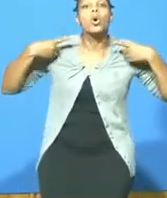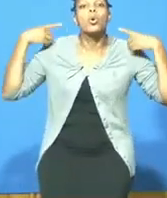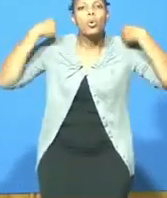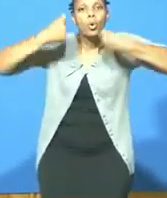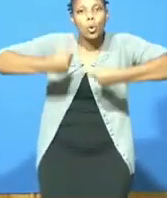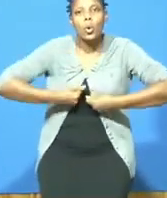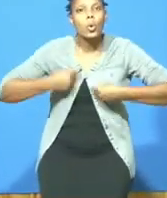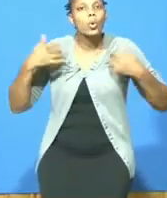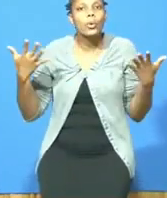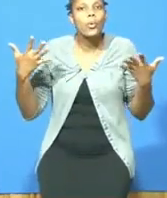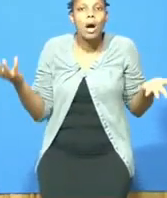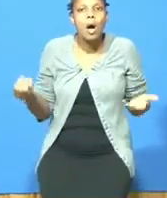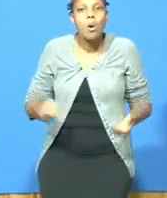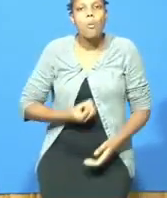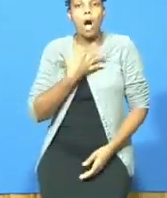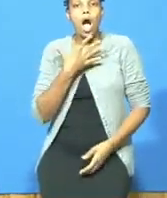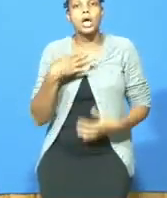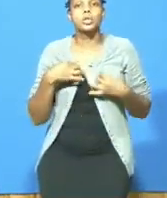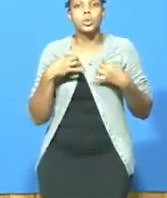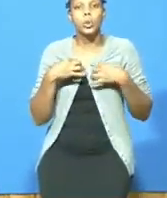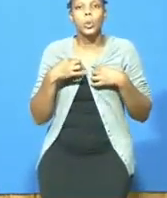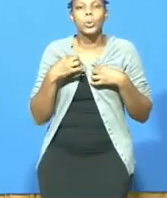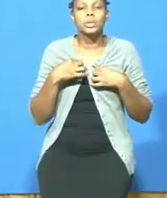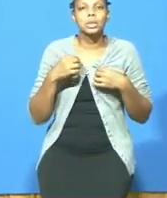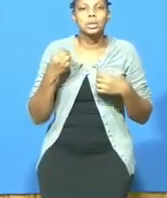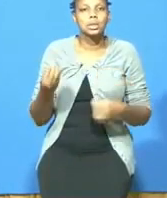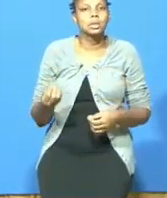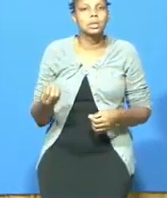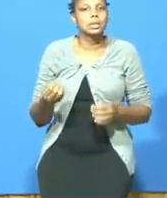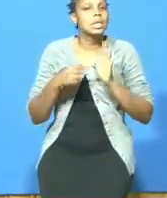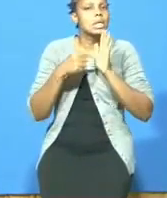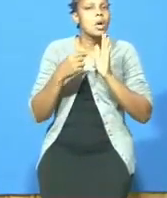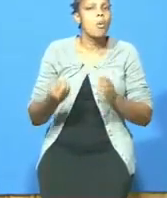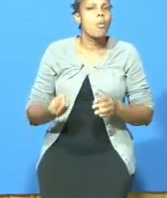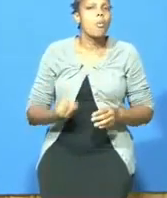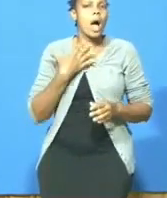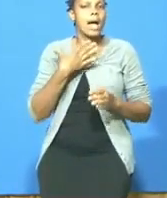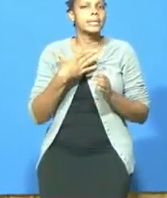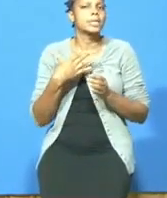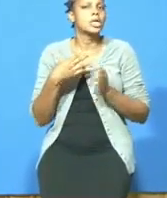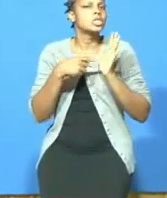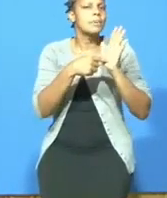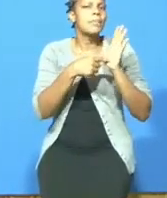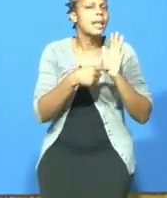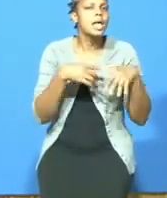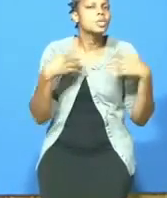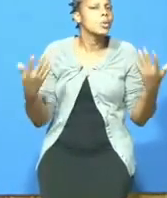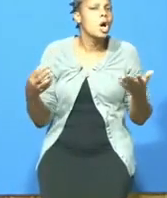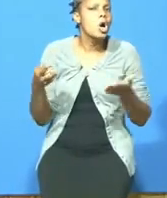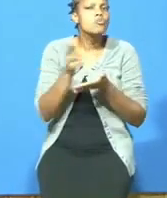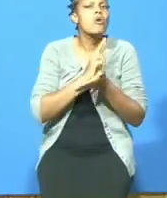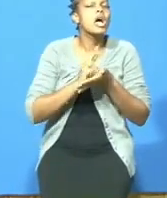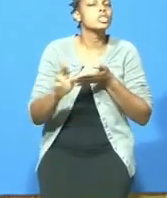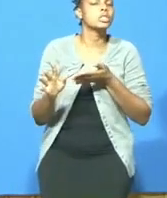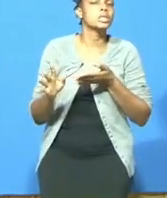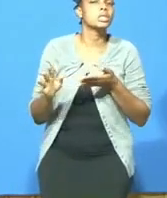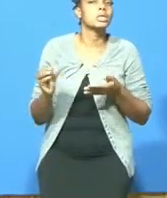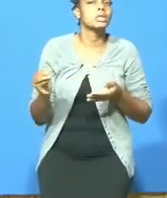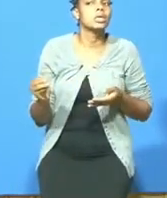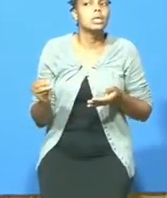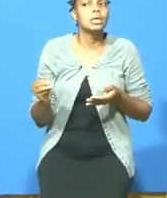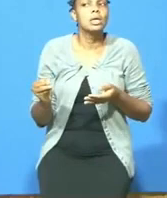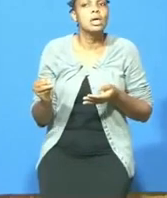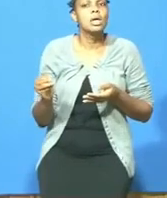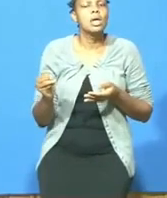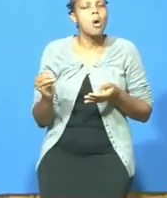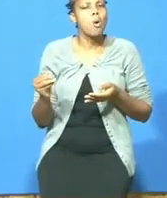with white robes. White robes symbolize righteousness. White robe symbolizes